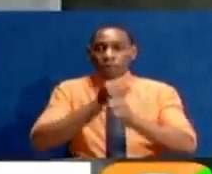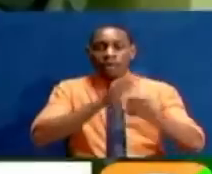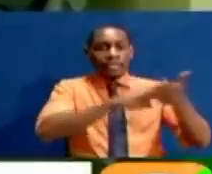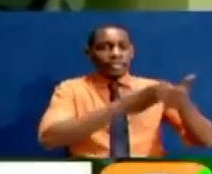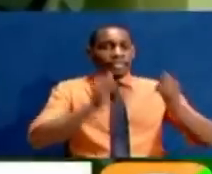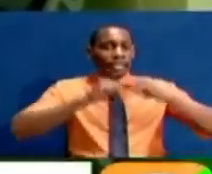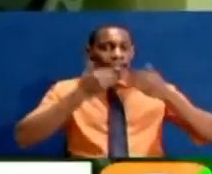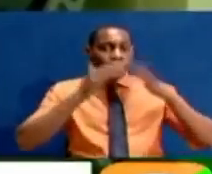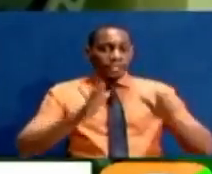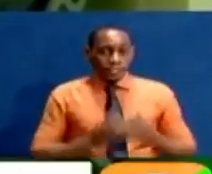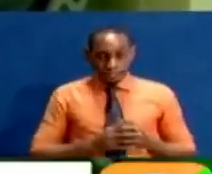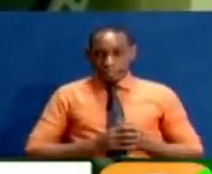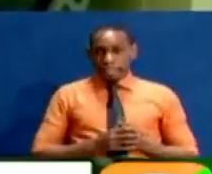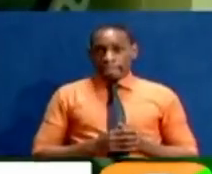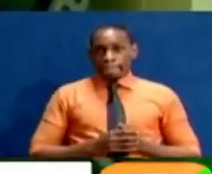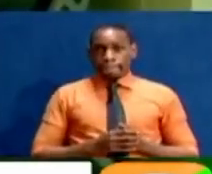was reached.